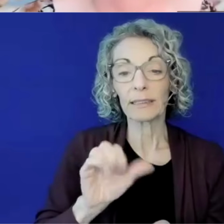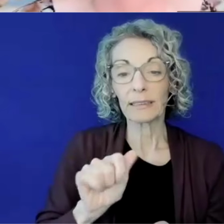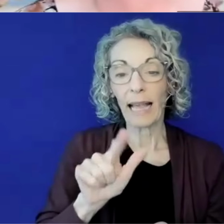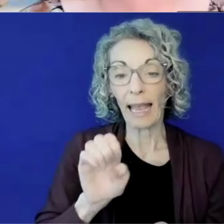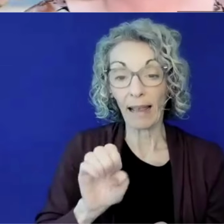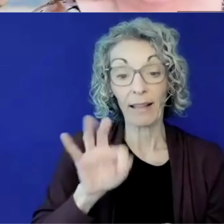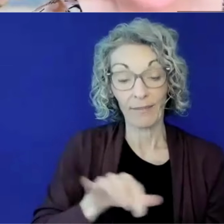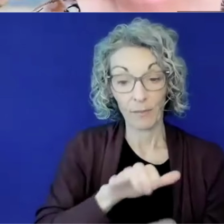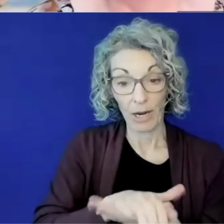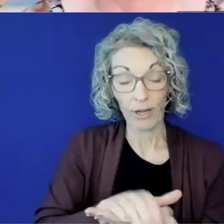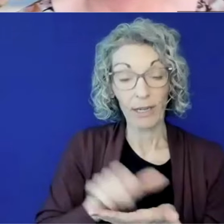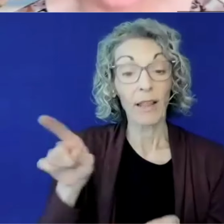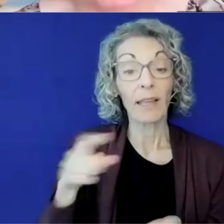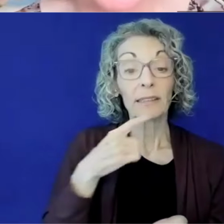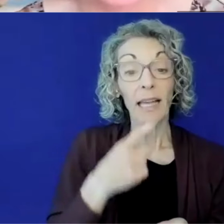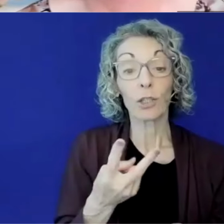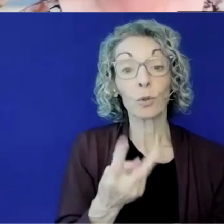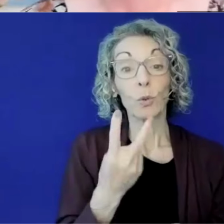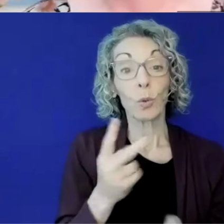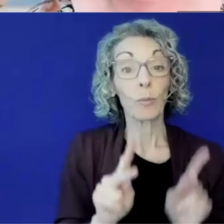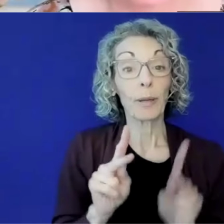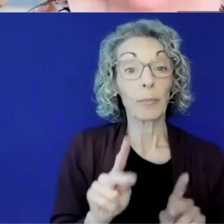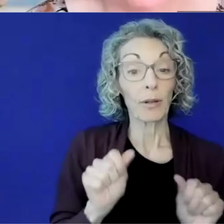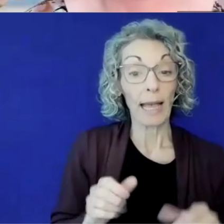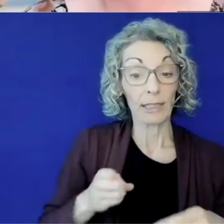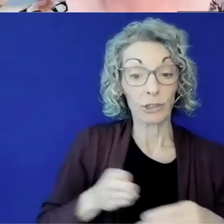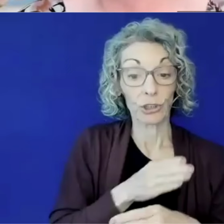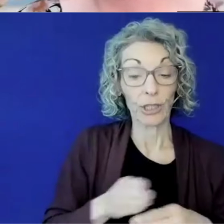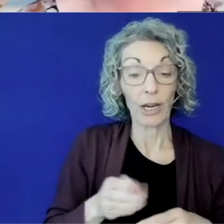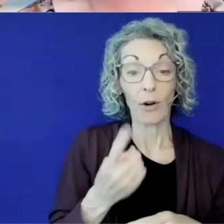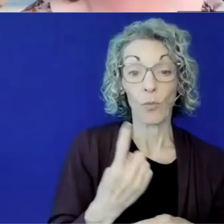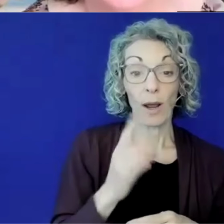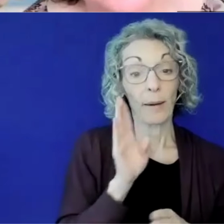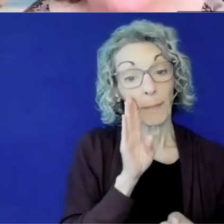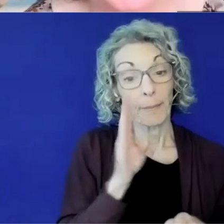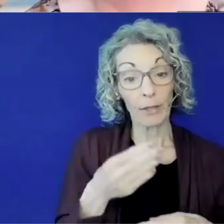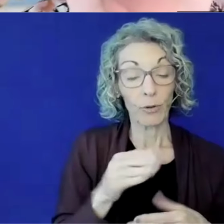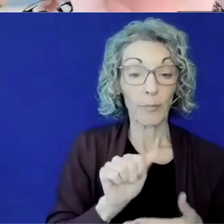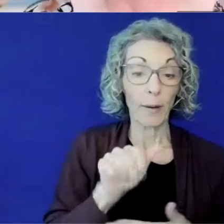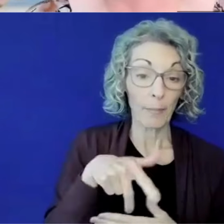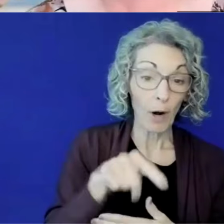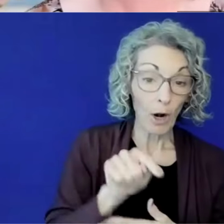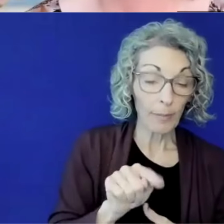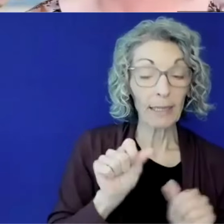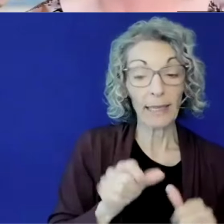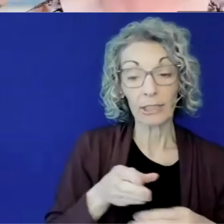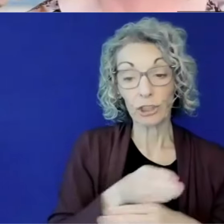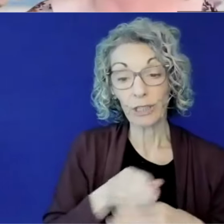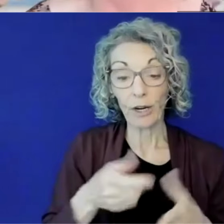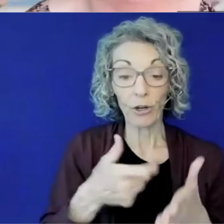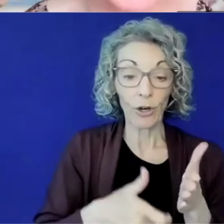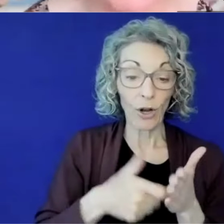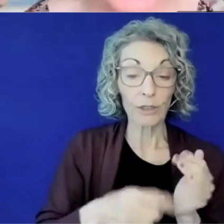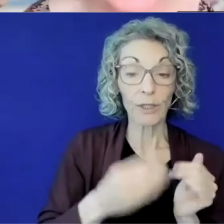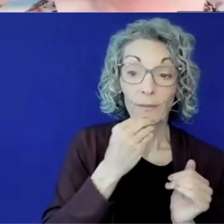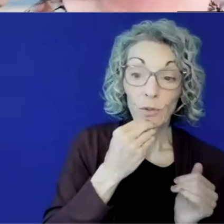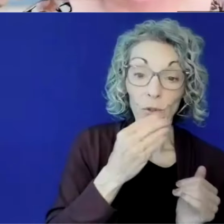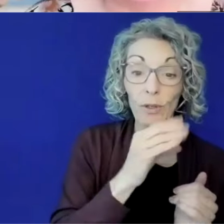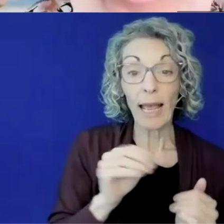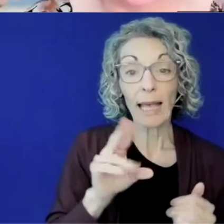people can share a one-bedroom apartment, can share the costs of food and utilities, and so they need